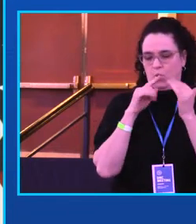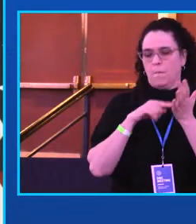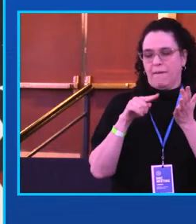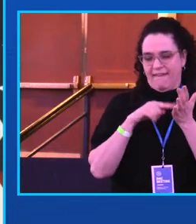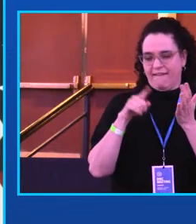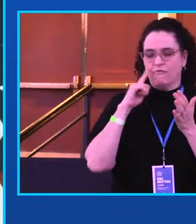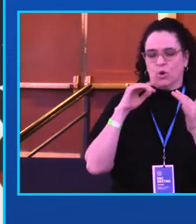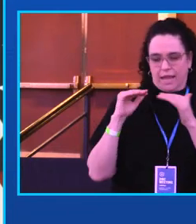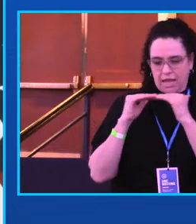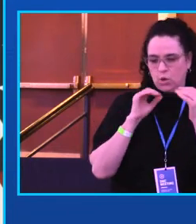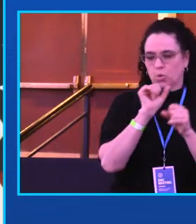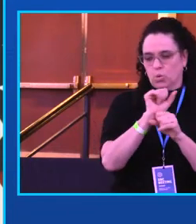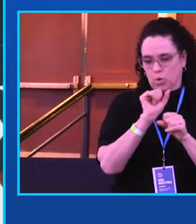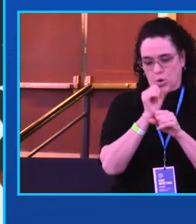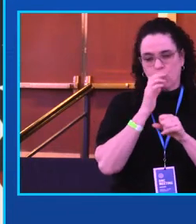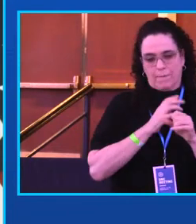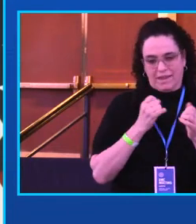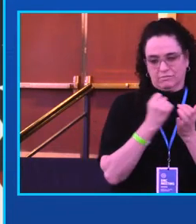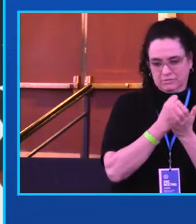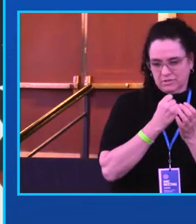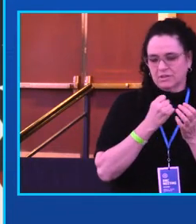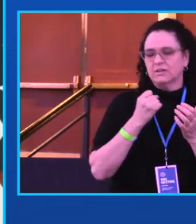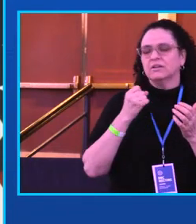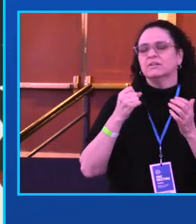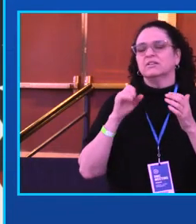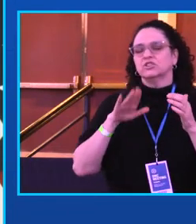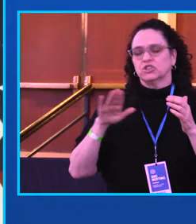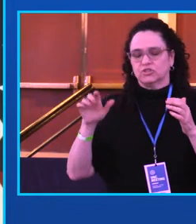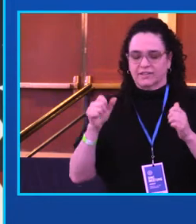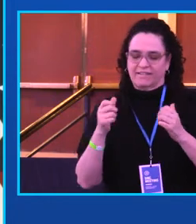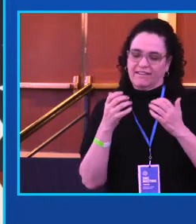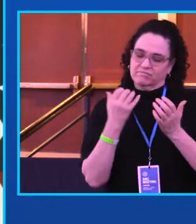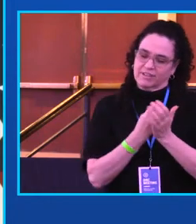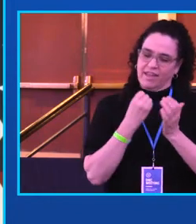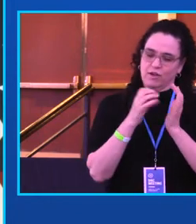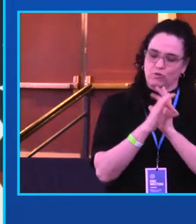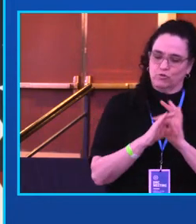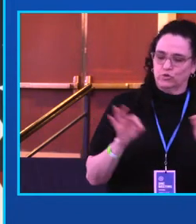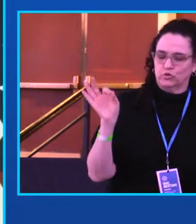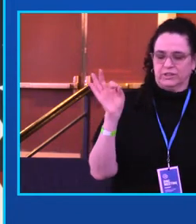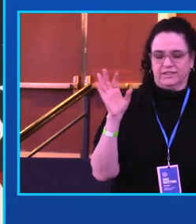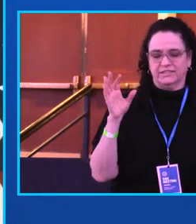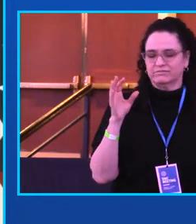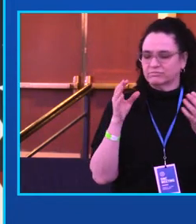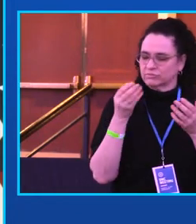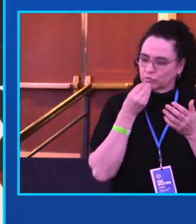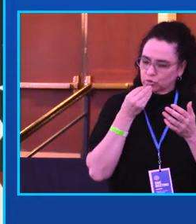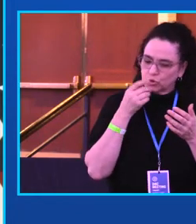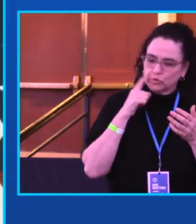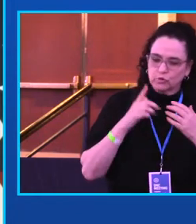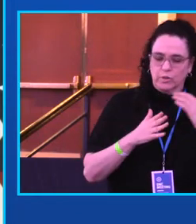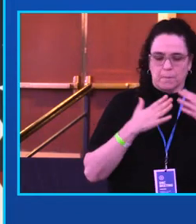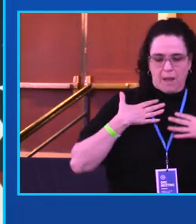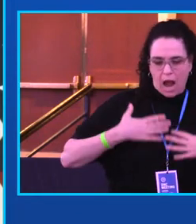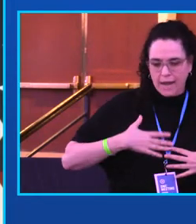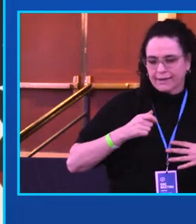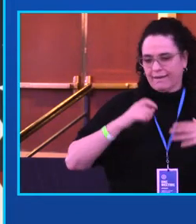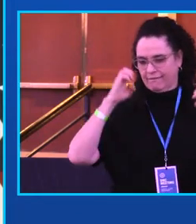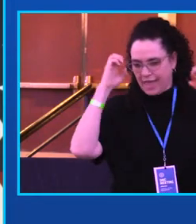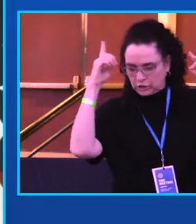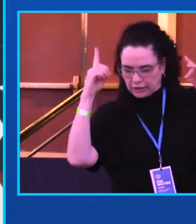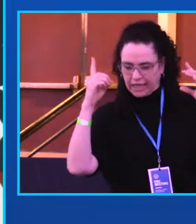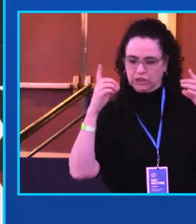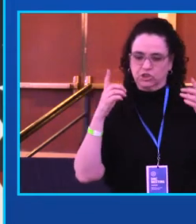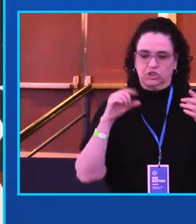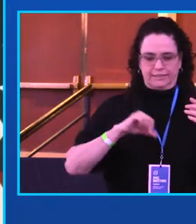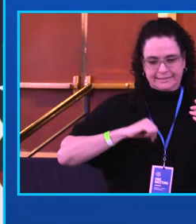meals a day for their bodies, education and culture for their minds, freedom and dignity for their souls. In